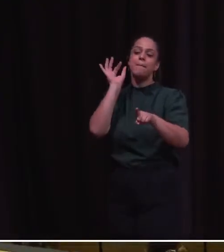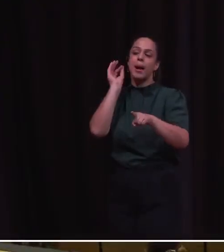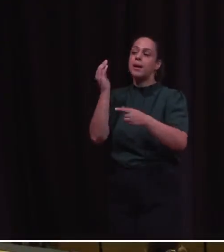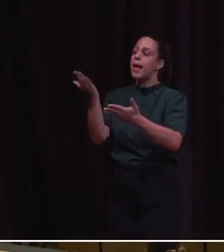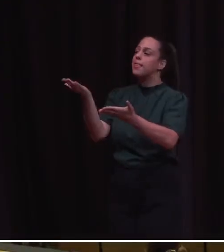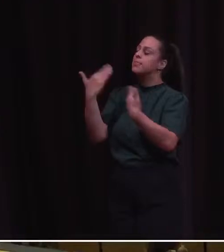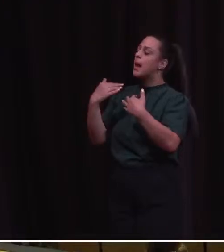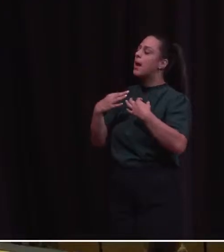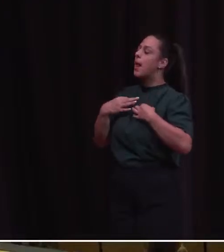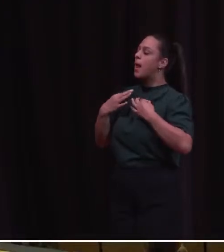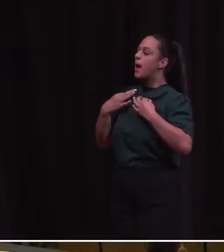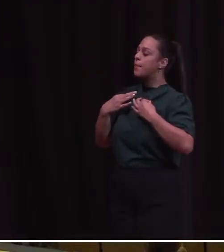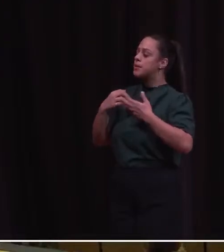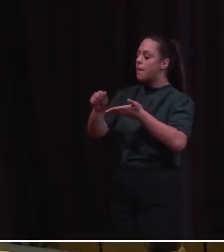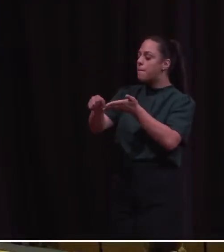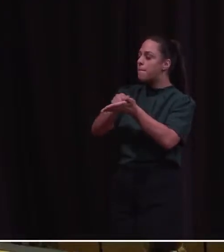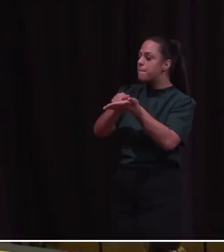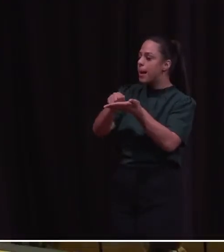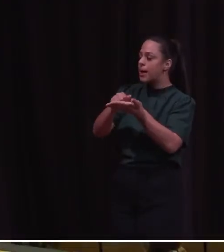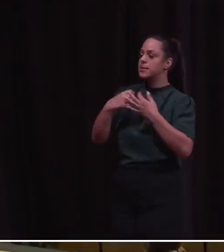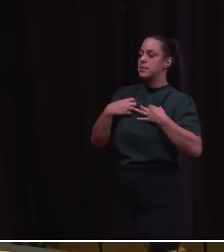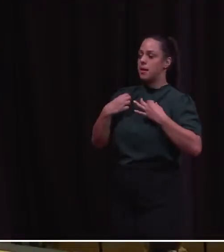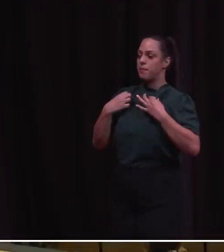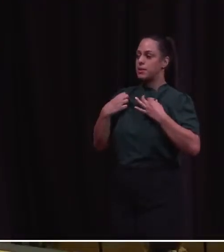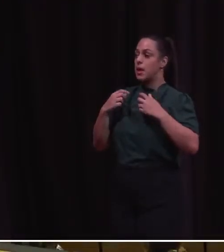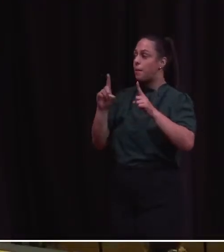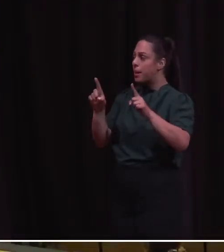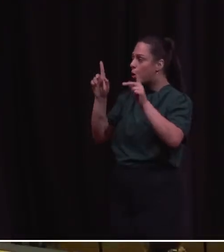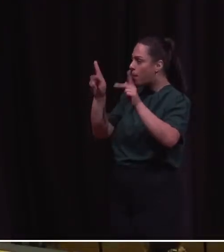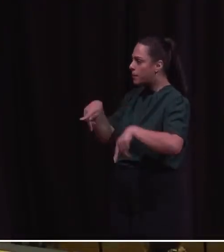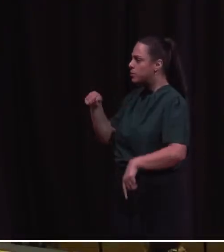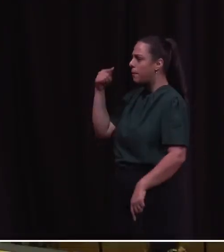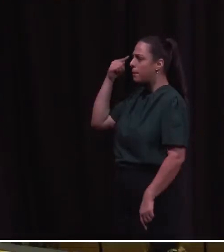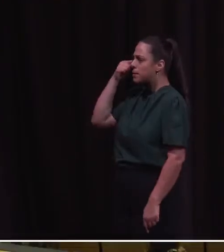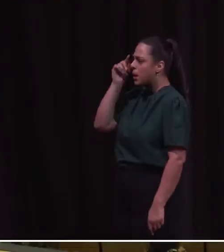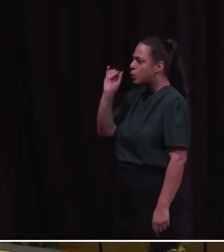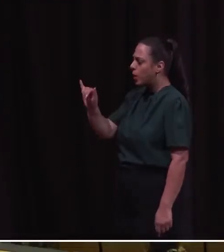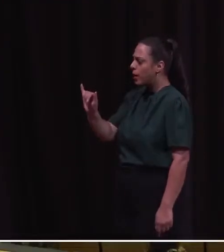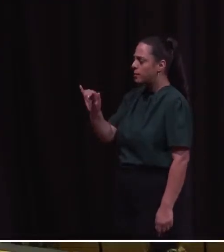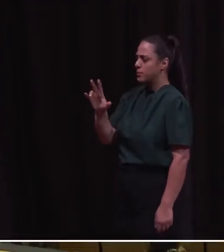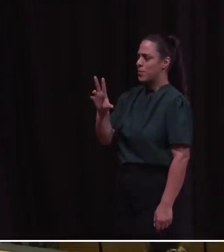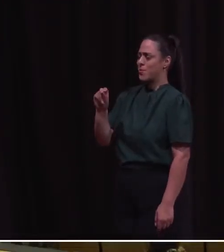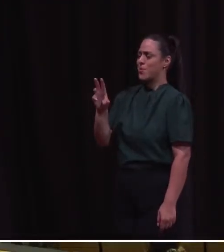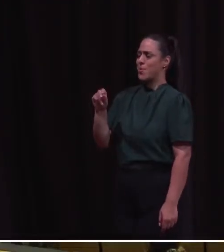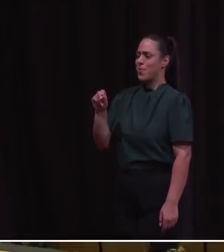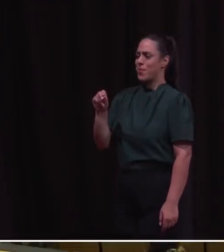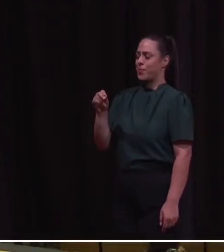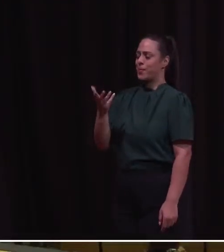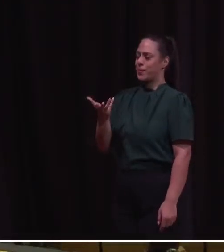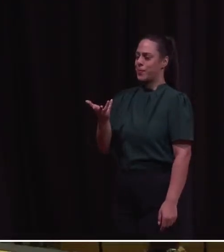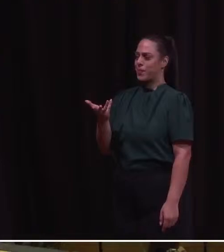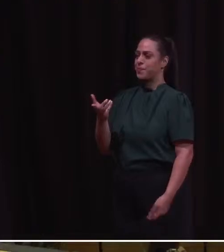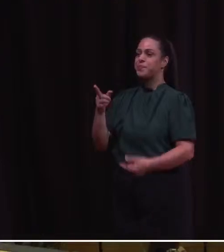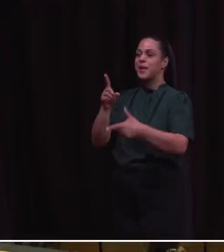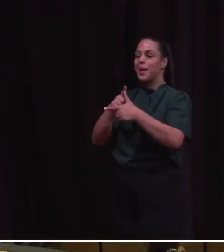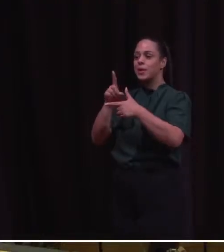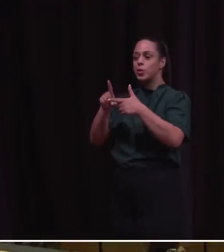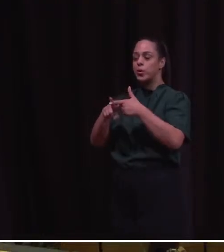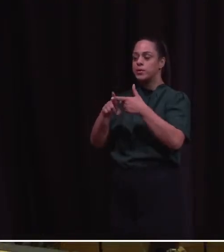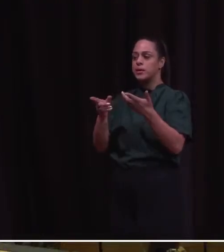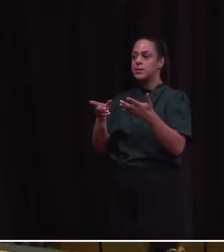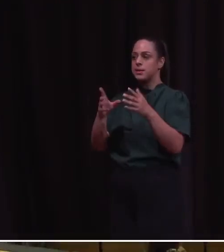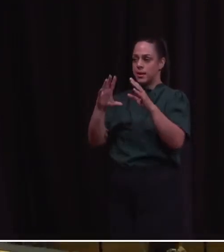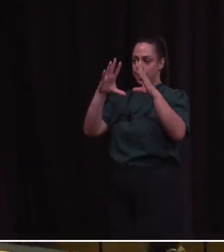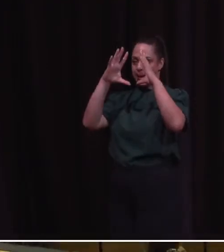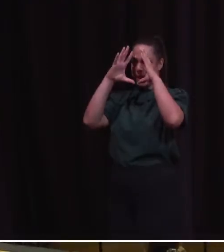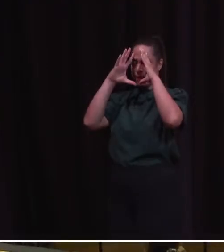not thinking of it. And so the information in invention is that kind of